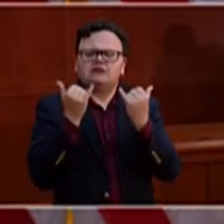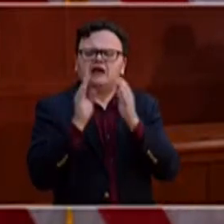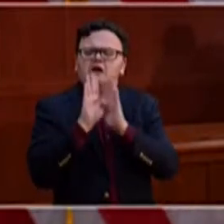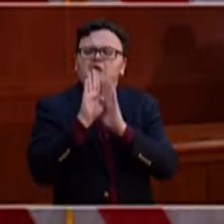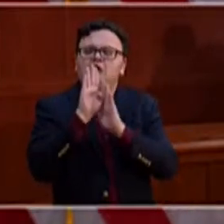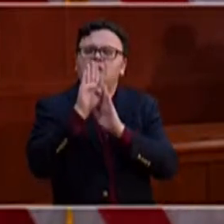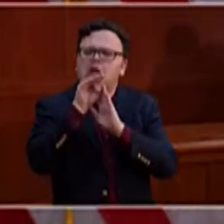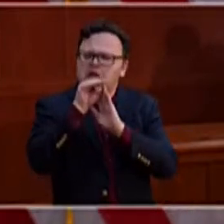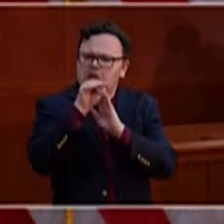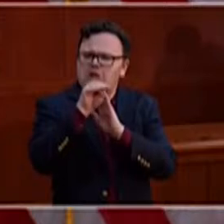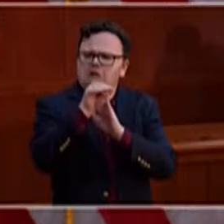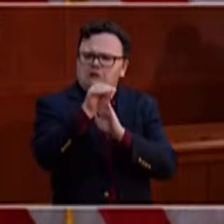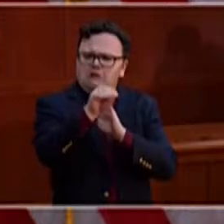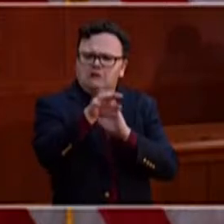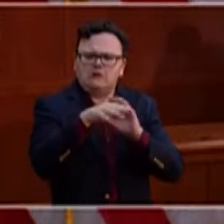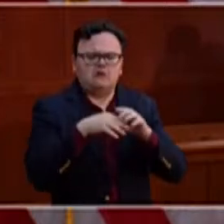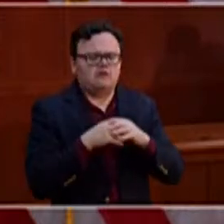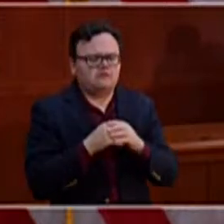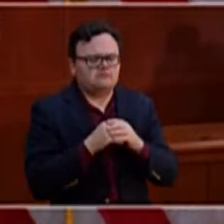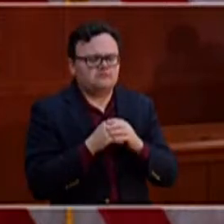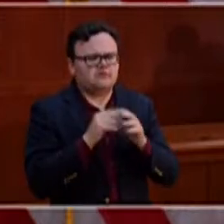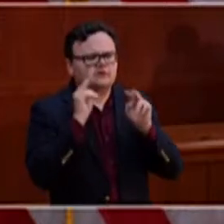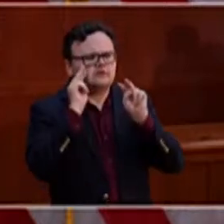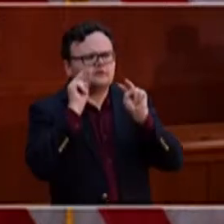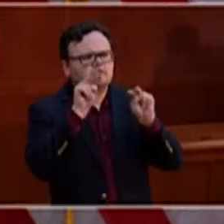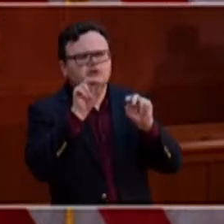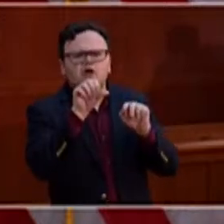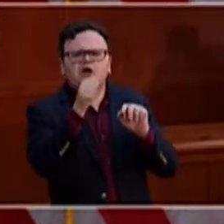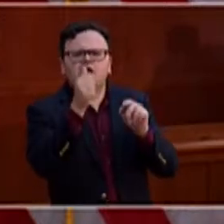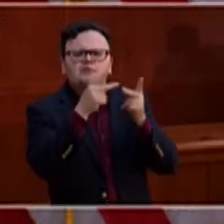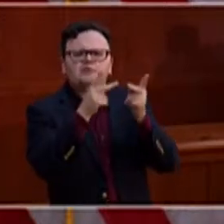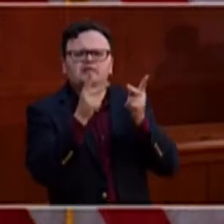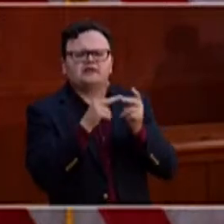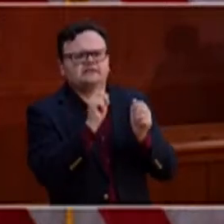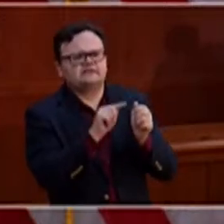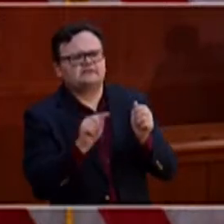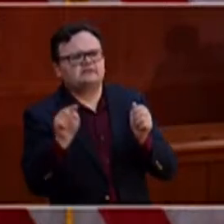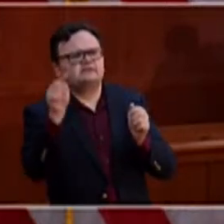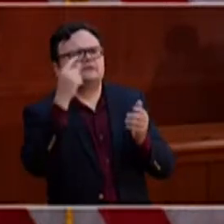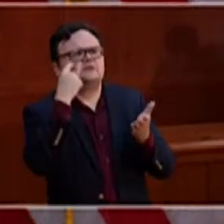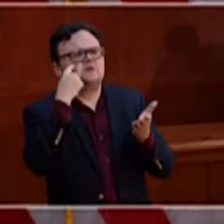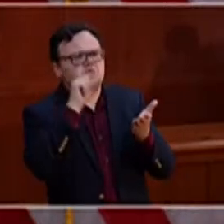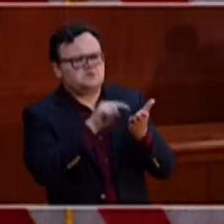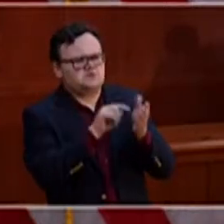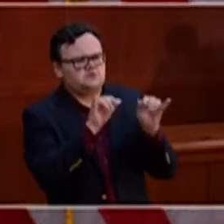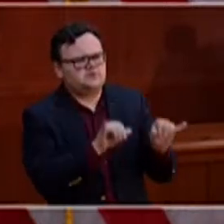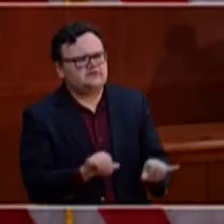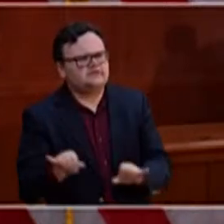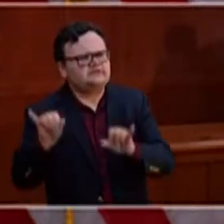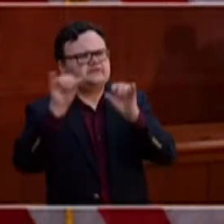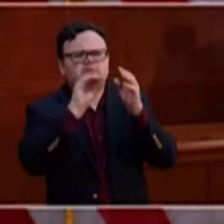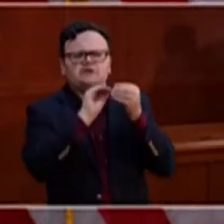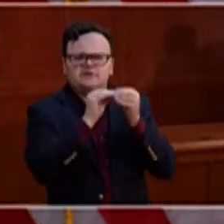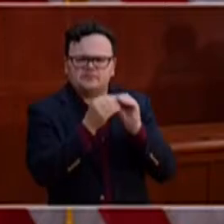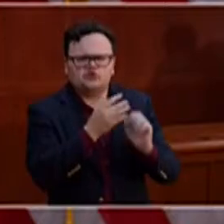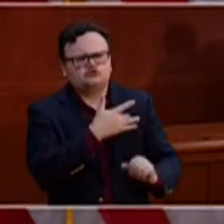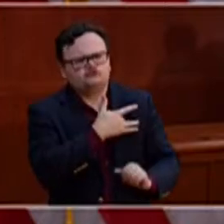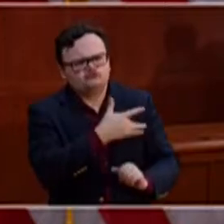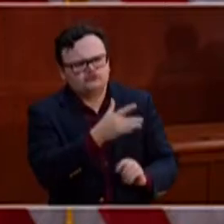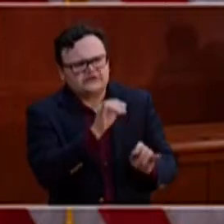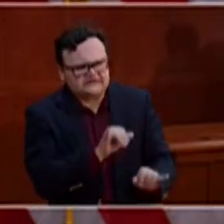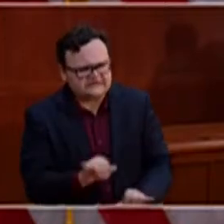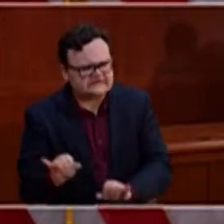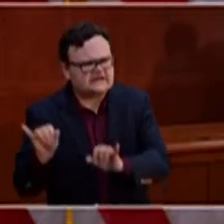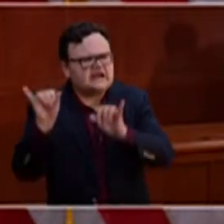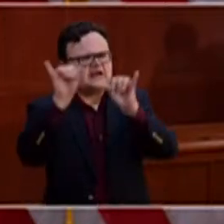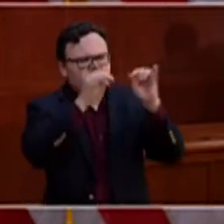life cycle of this, how it's worked in other areas, you see a similar life cycle. I think we're seeing that here. But that's something